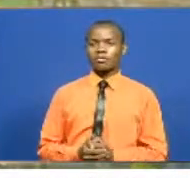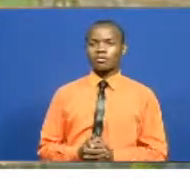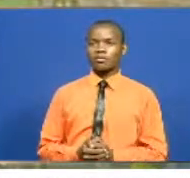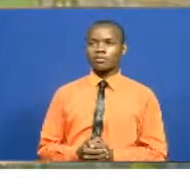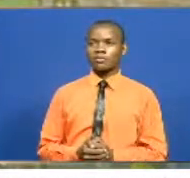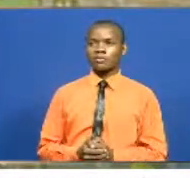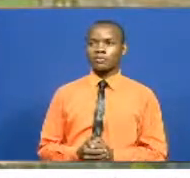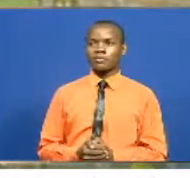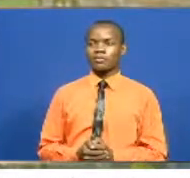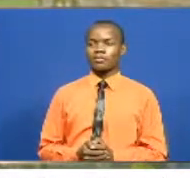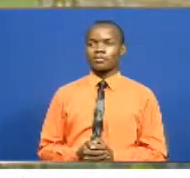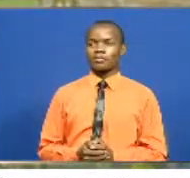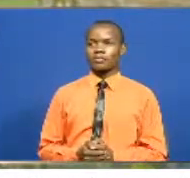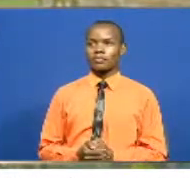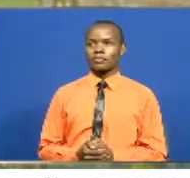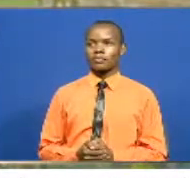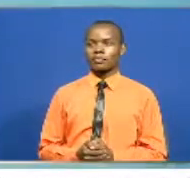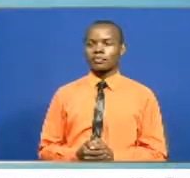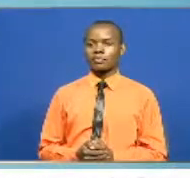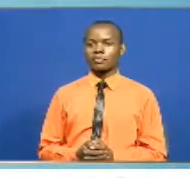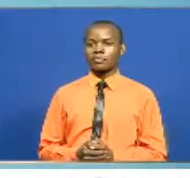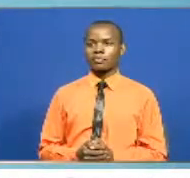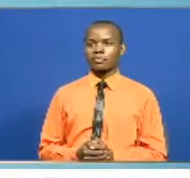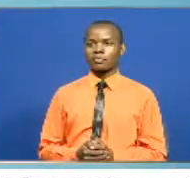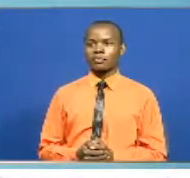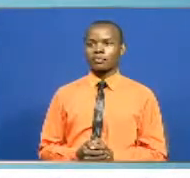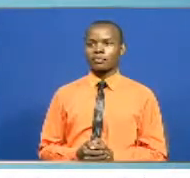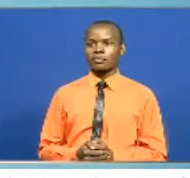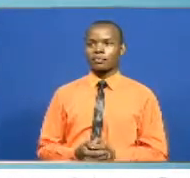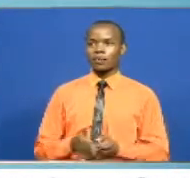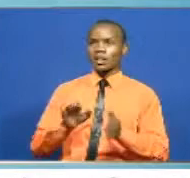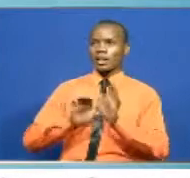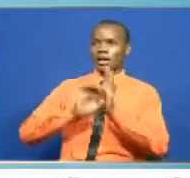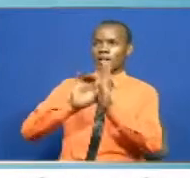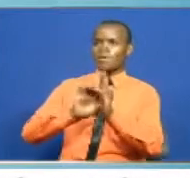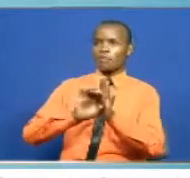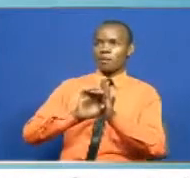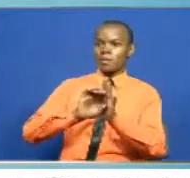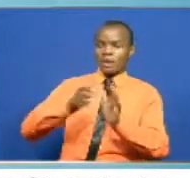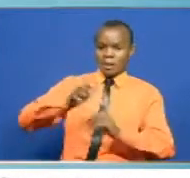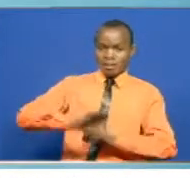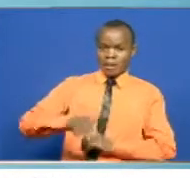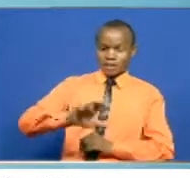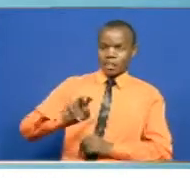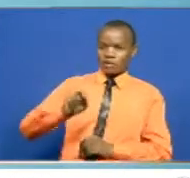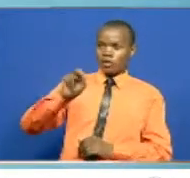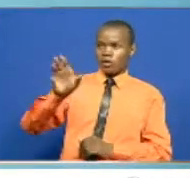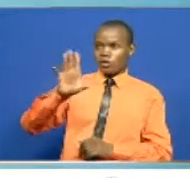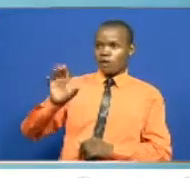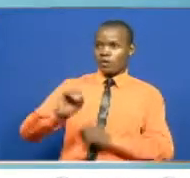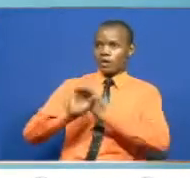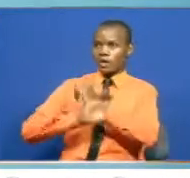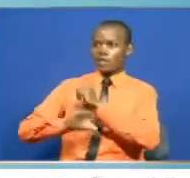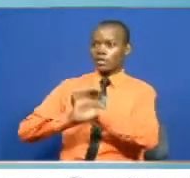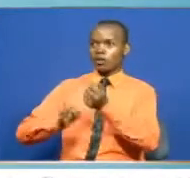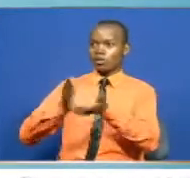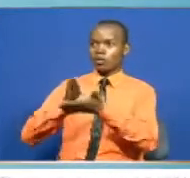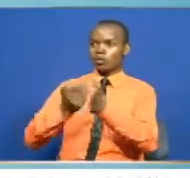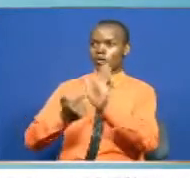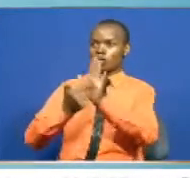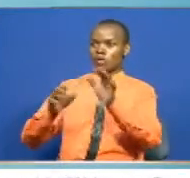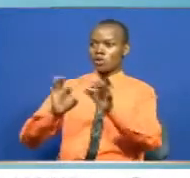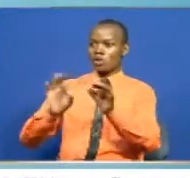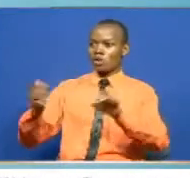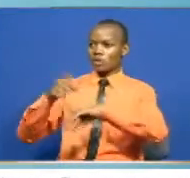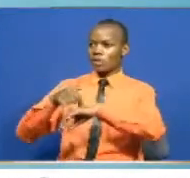see, like a lot of countries, mostly basketball, they've dominated, like the North African countries have dominated basketball for a long time, you know, like